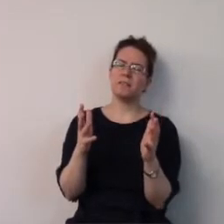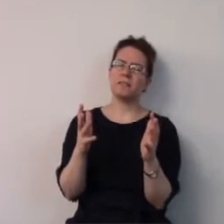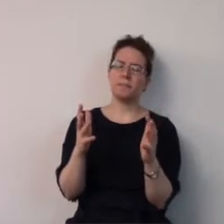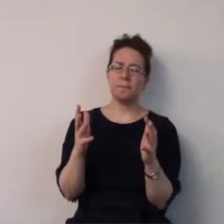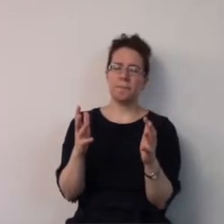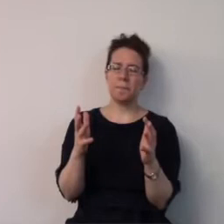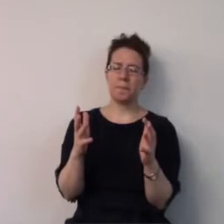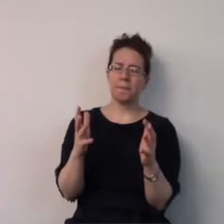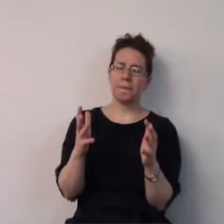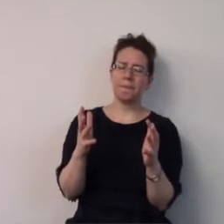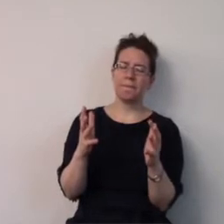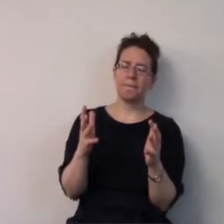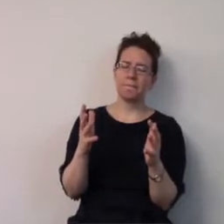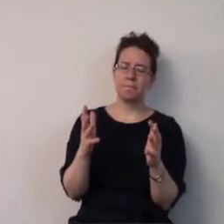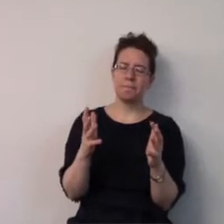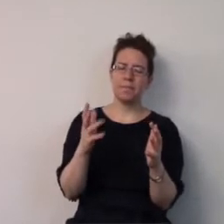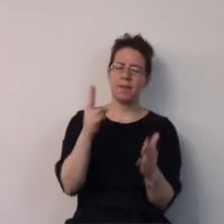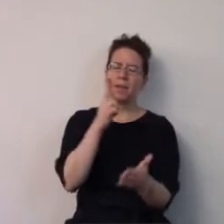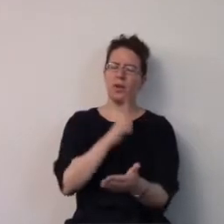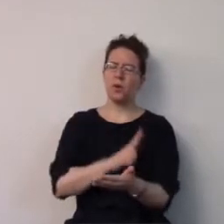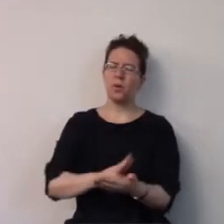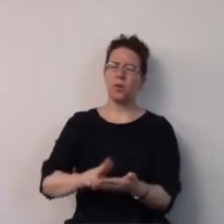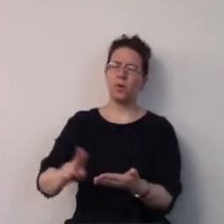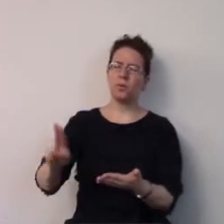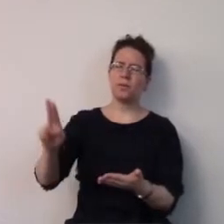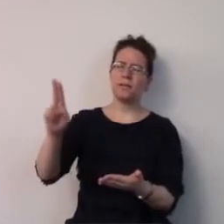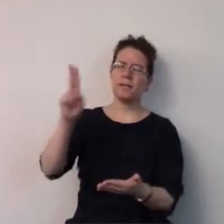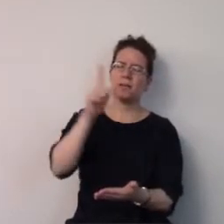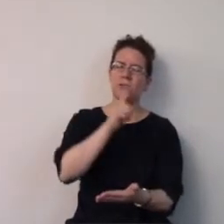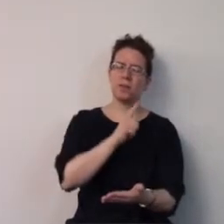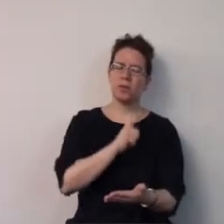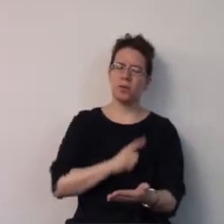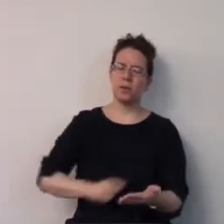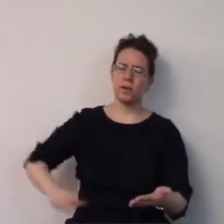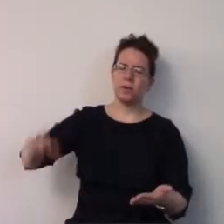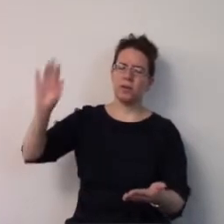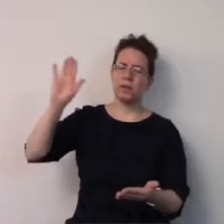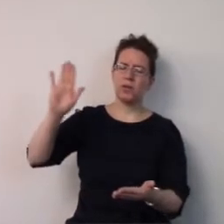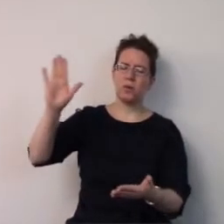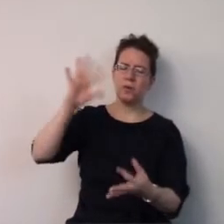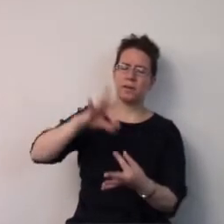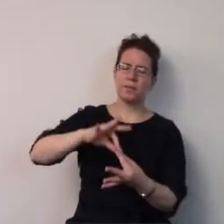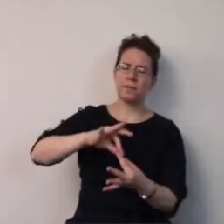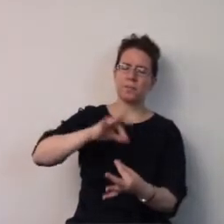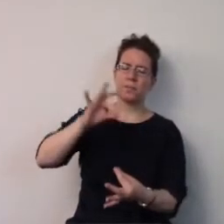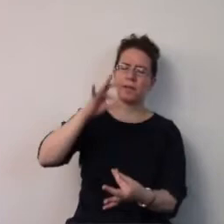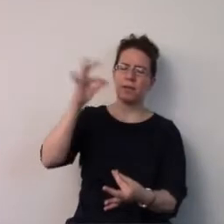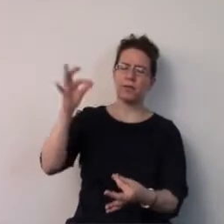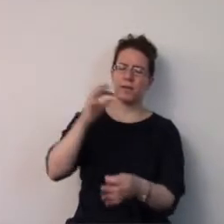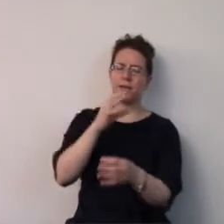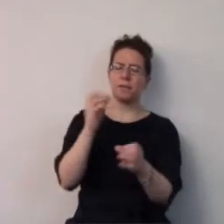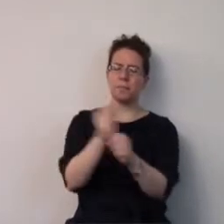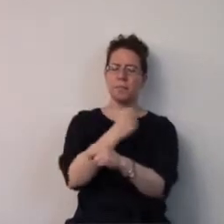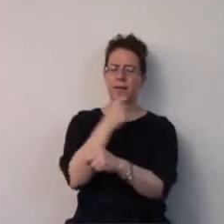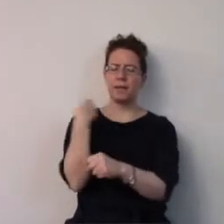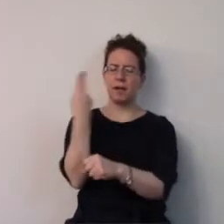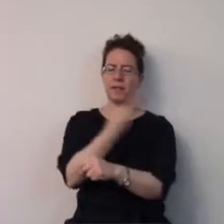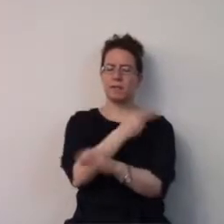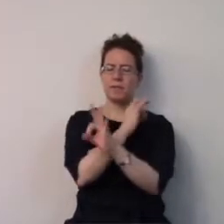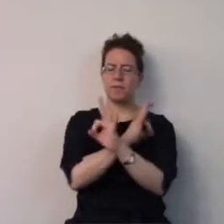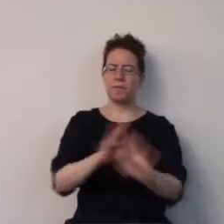release us. Hallelujah. Amen. Hallelujah. Yes. Holy Spirit, come, set us